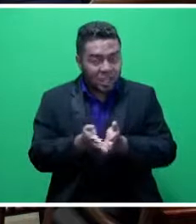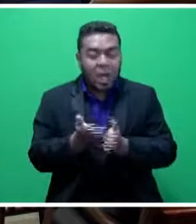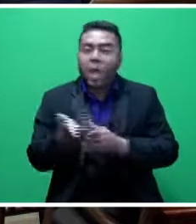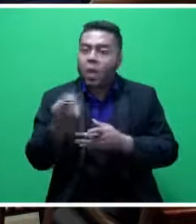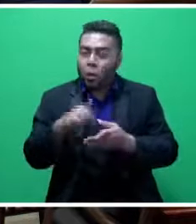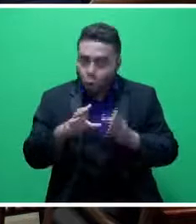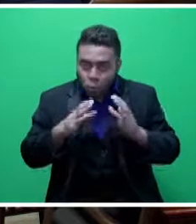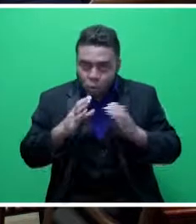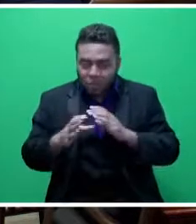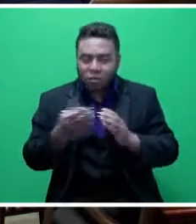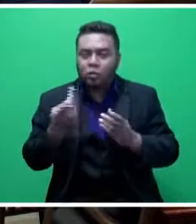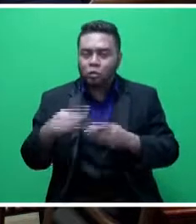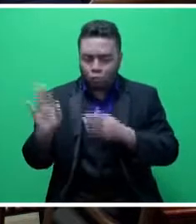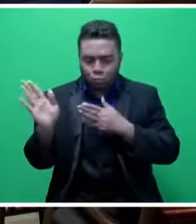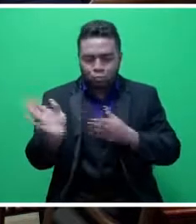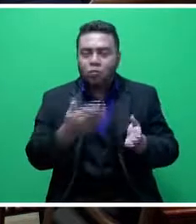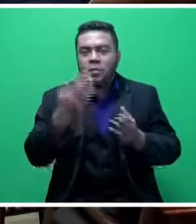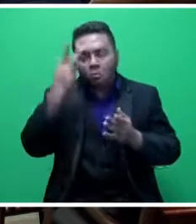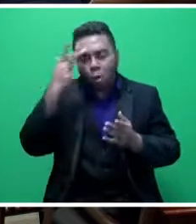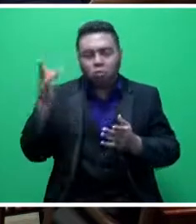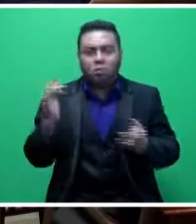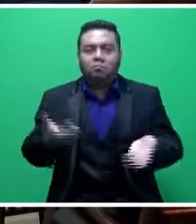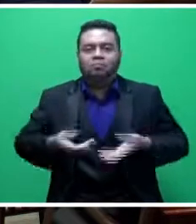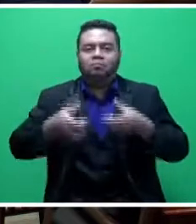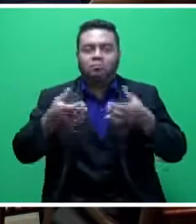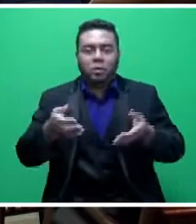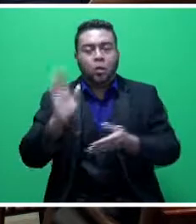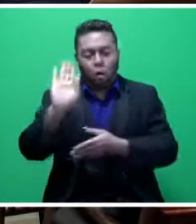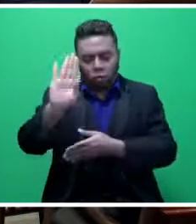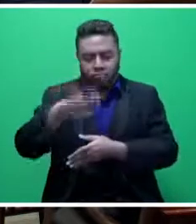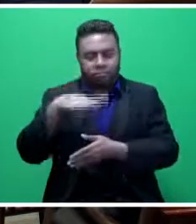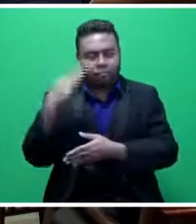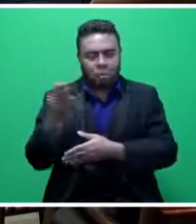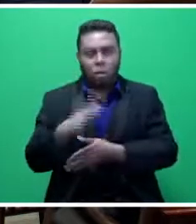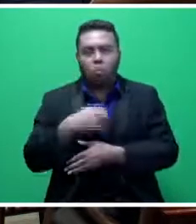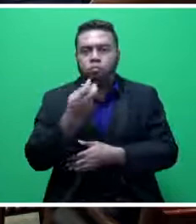Communications to move his motion. You have the floor, sir.